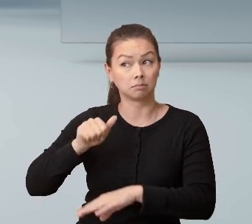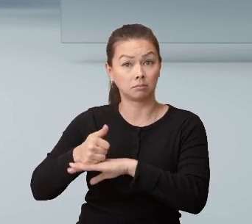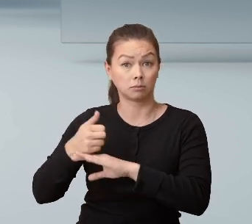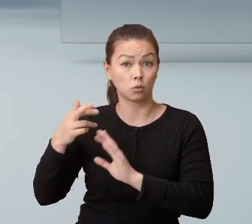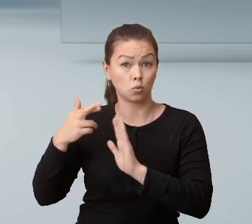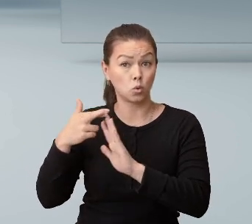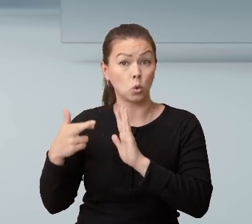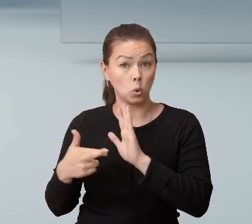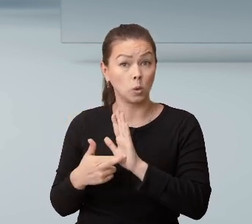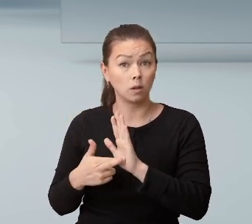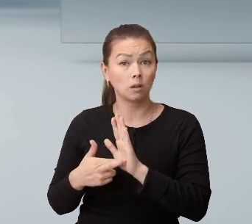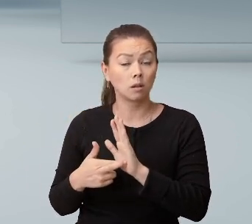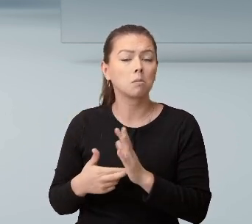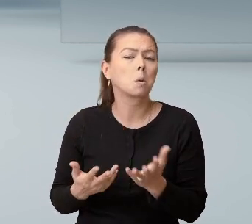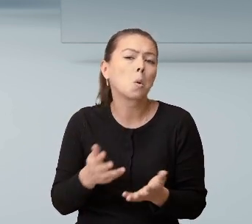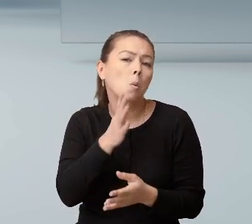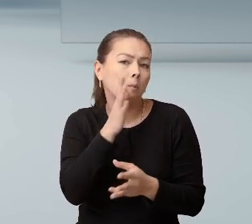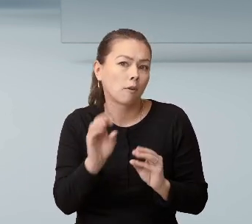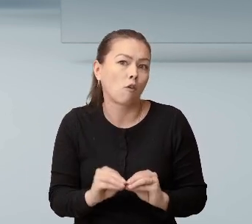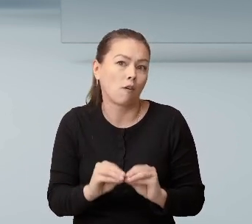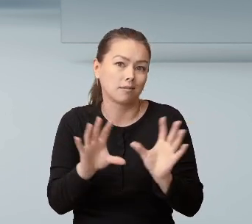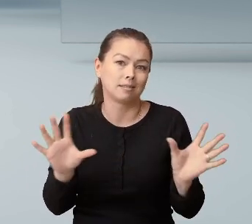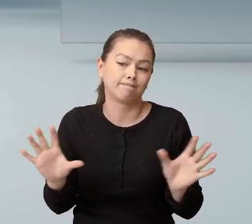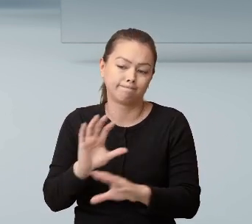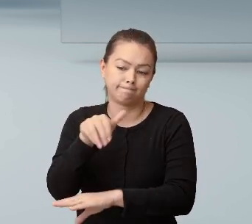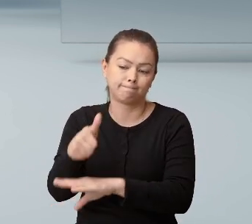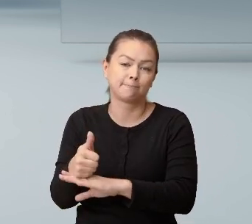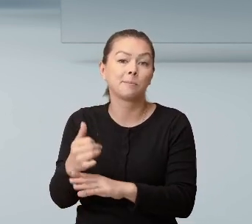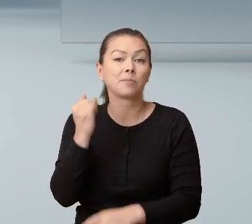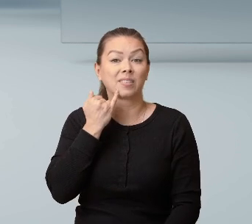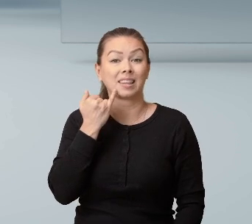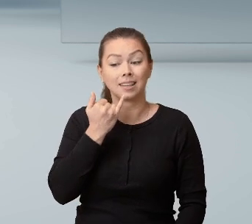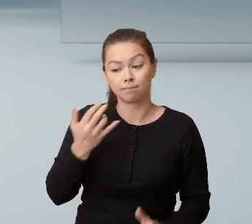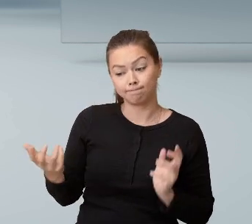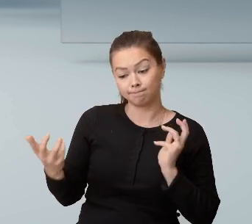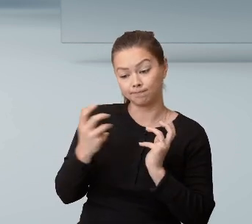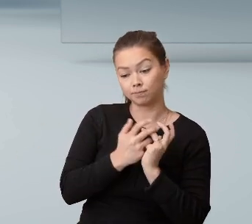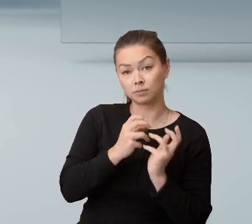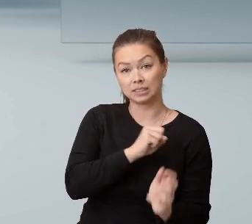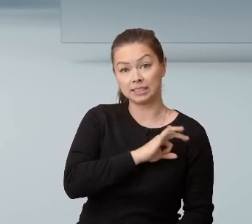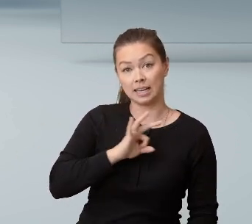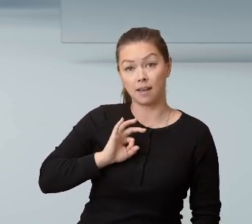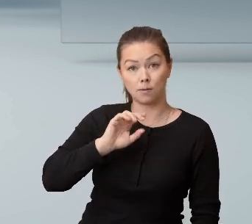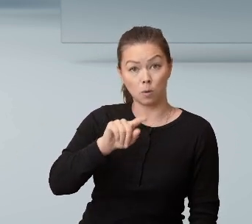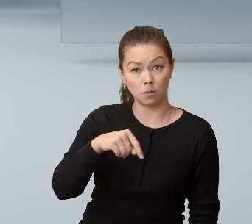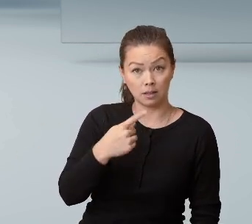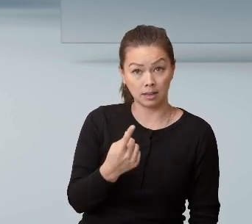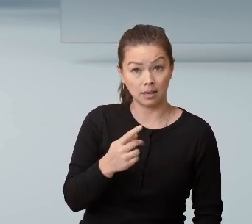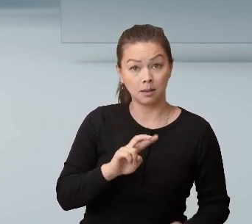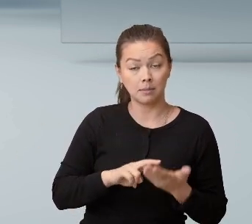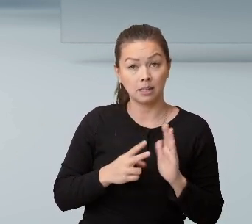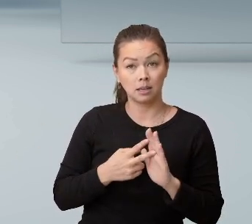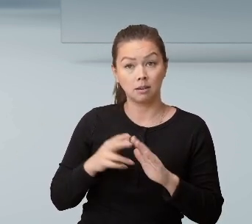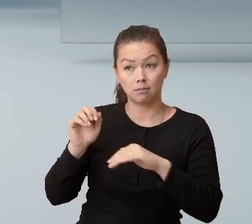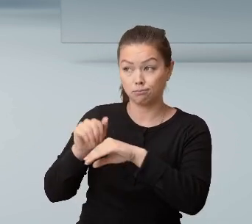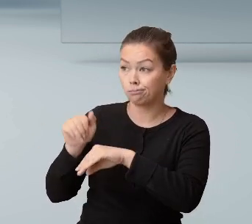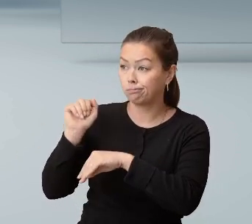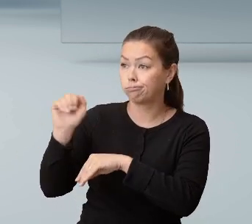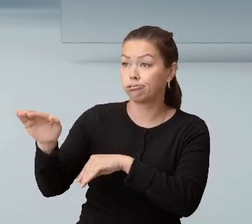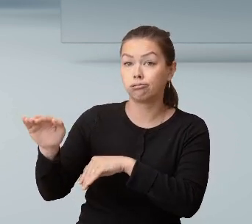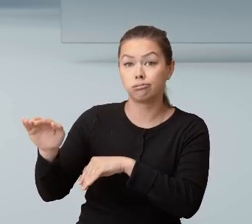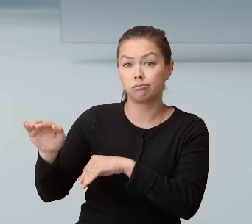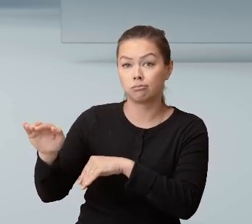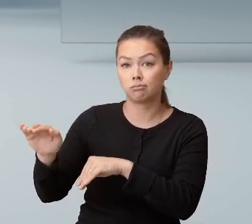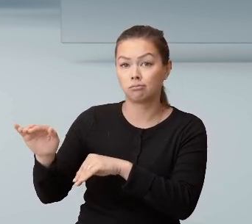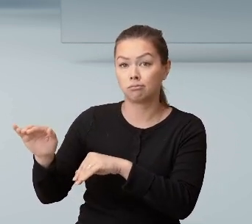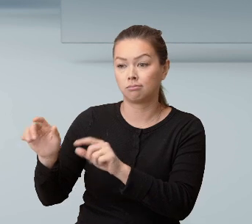rule that would be fairly obvious to set up, that if this document is restricted to staff only, then don't let it